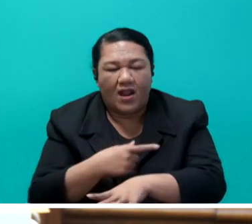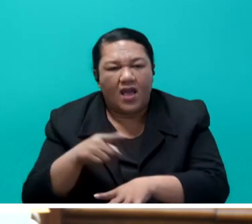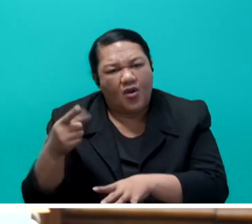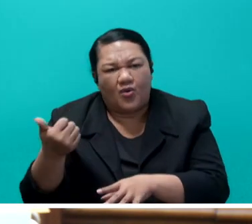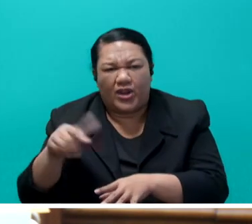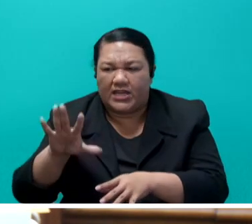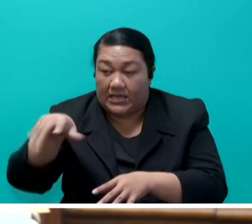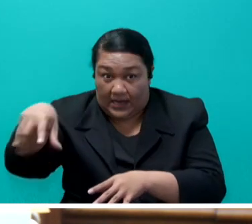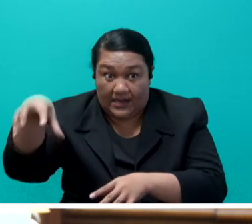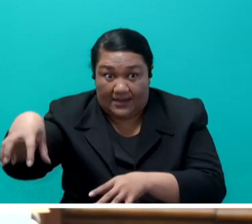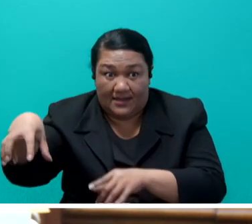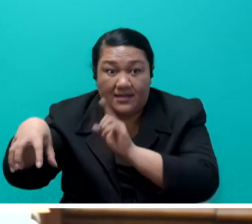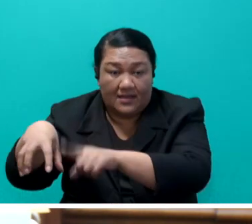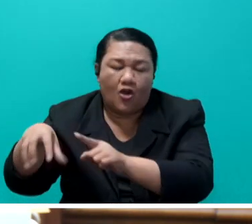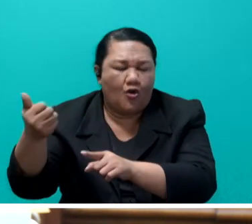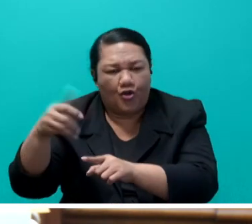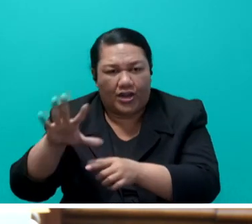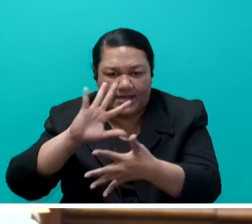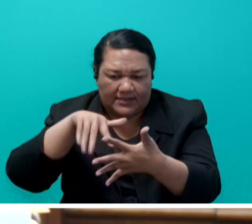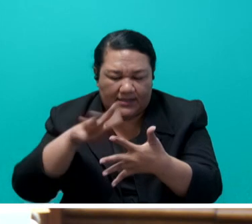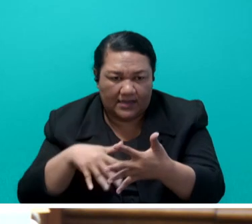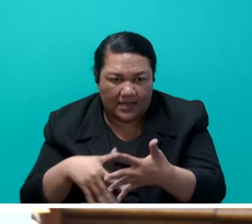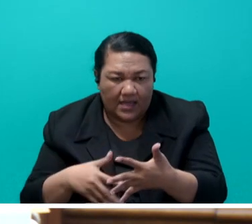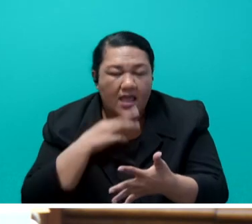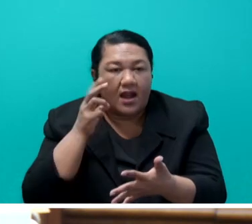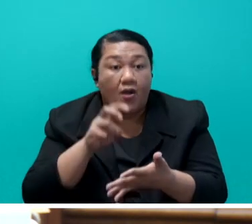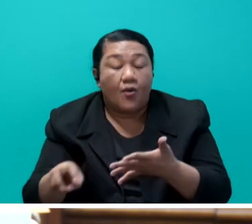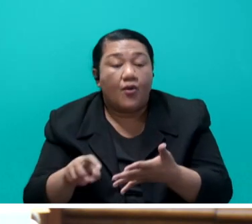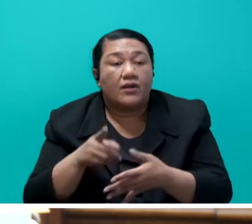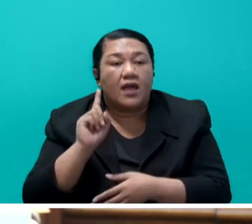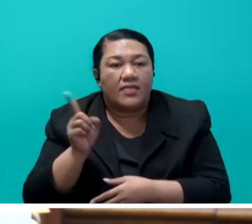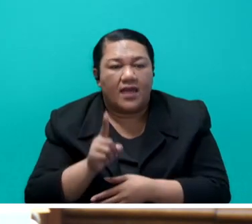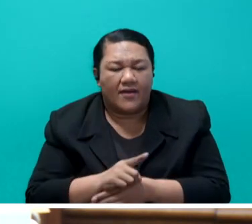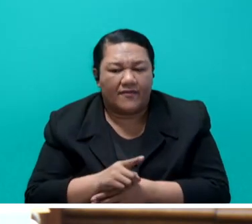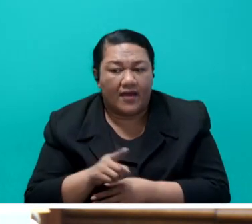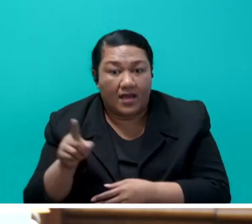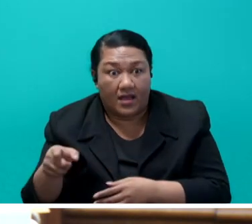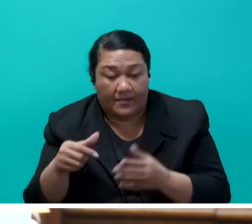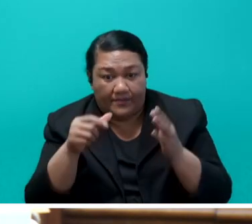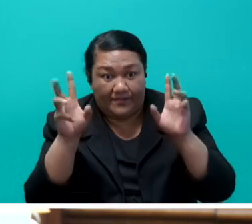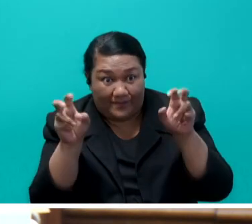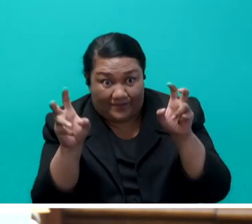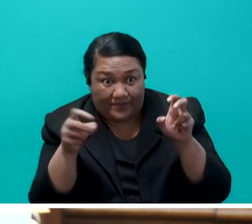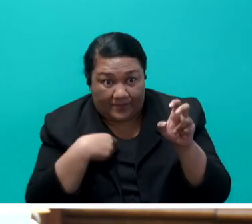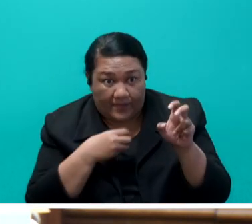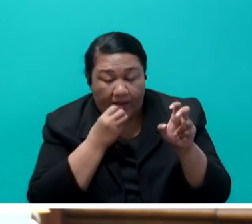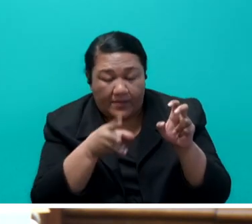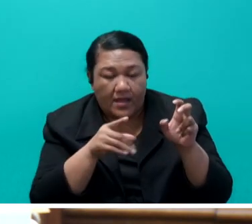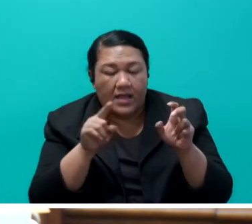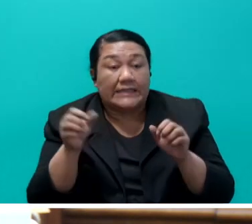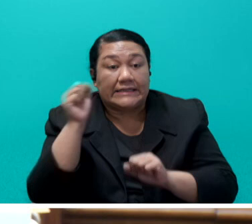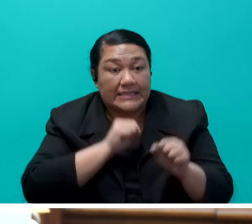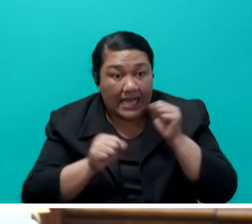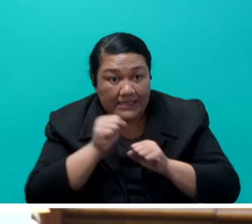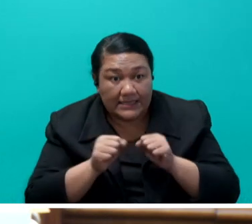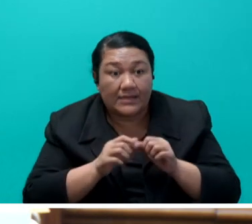its quality and accuracy in reporting. And the article states, and I quote, "Scientists